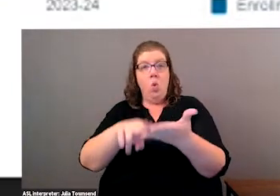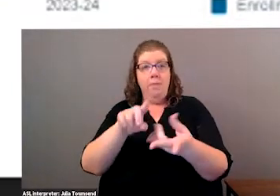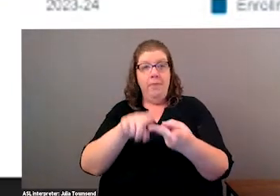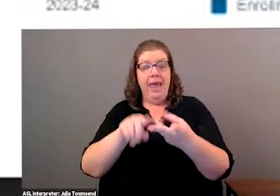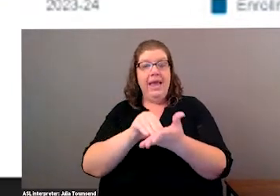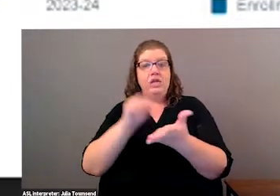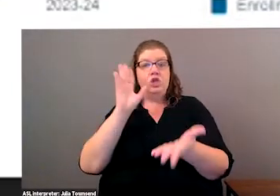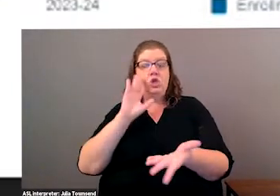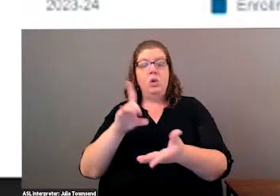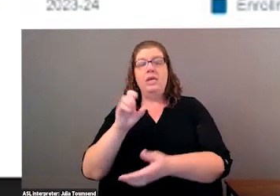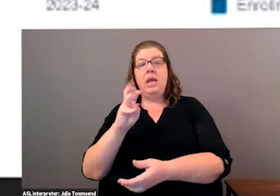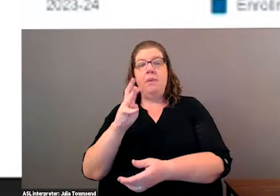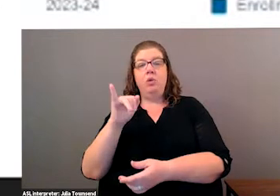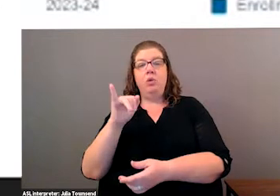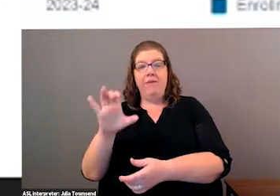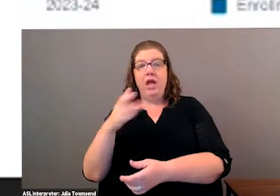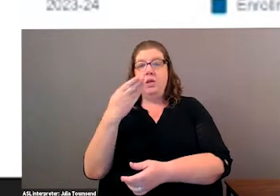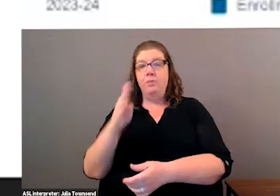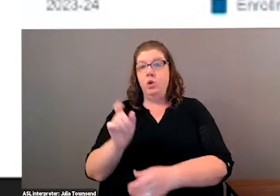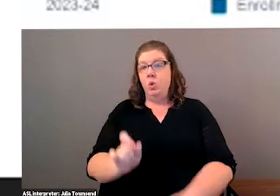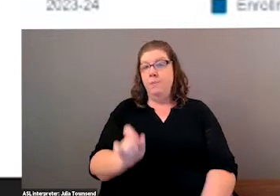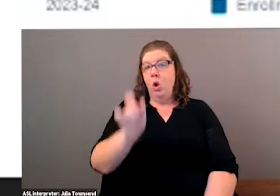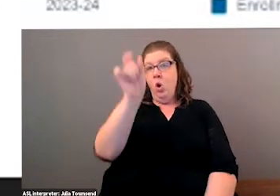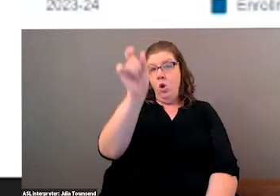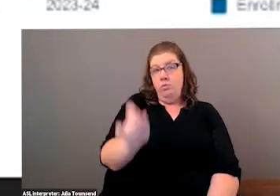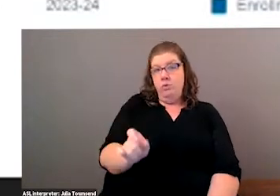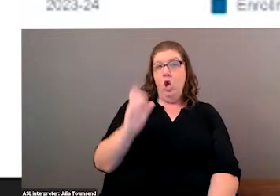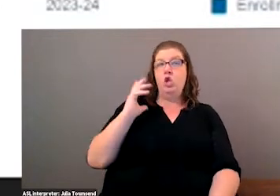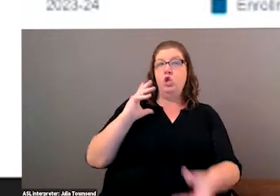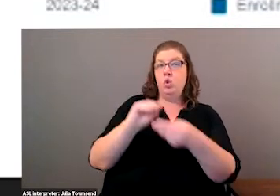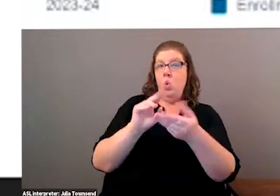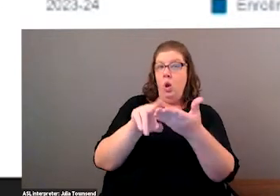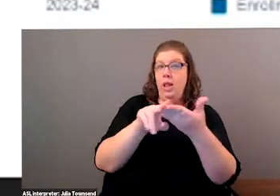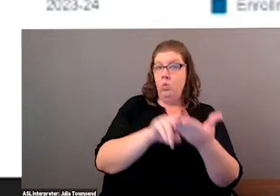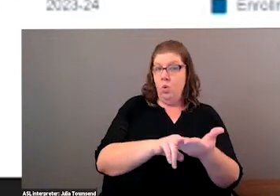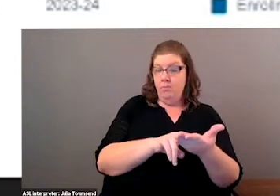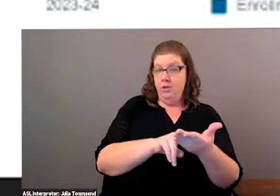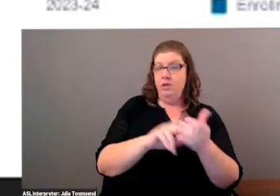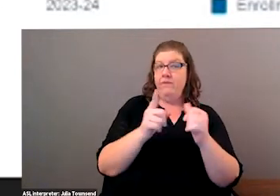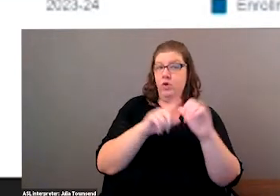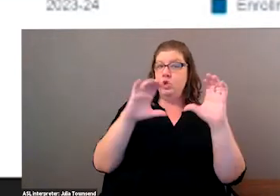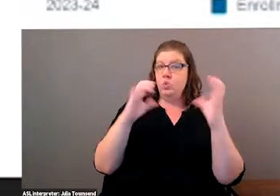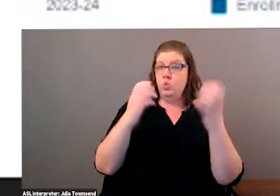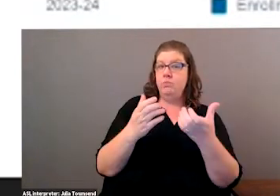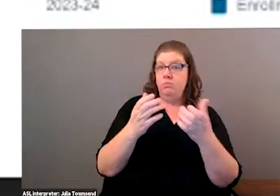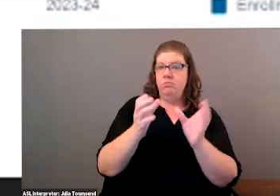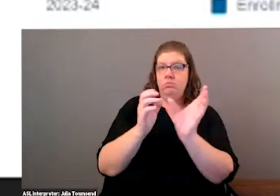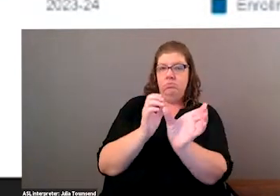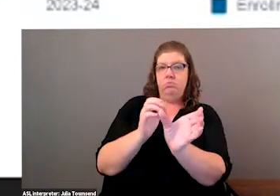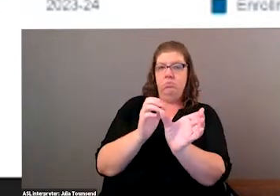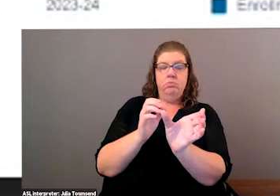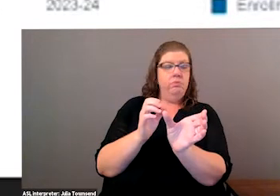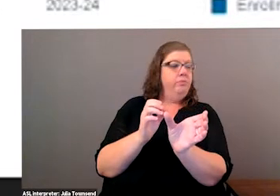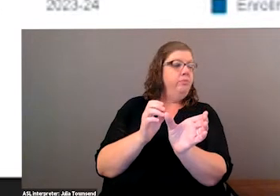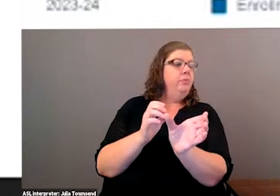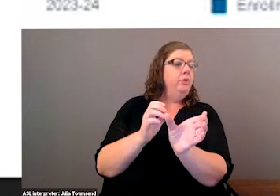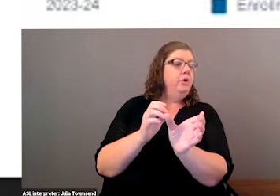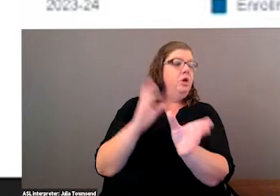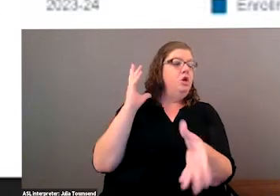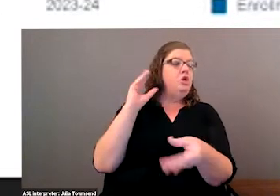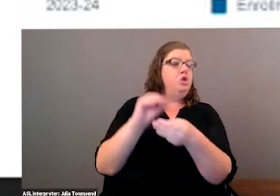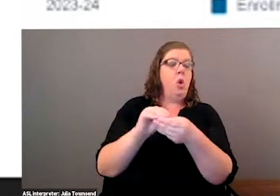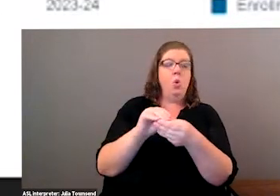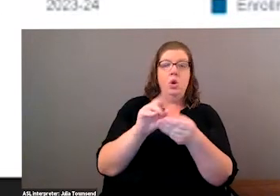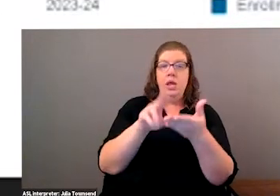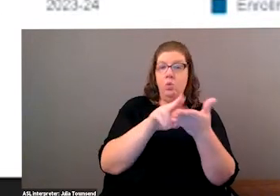demographics, and that is the blue bar is the total enrollment, the first group of blue bar is the total enrollment, and